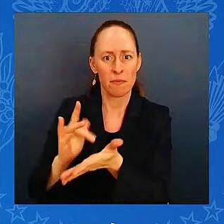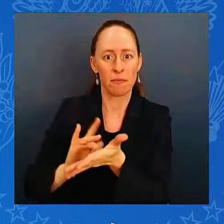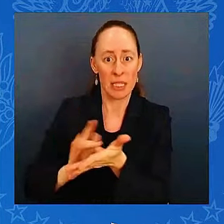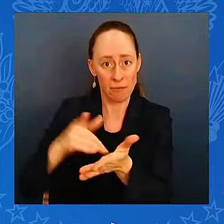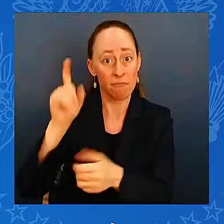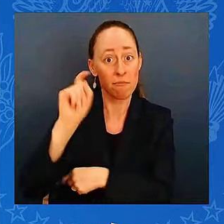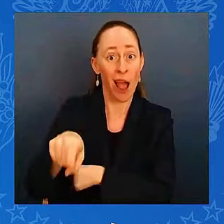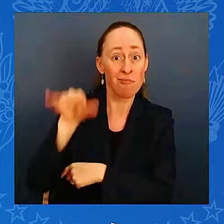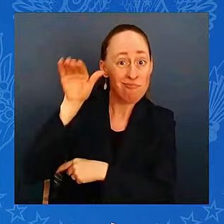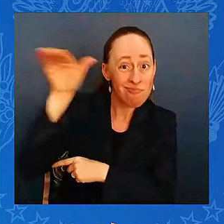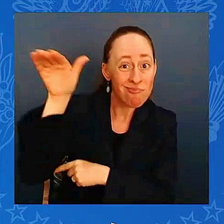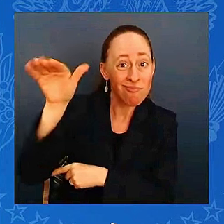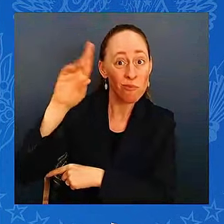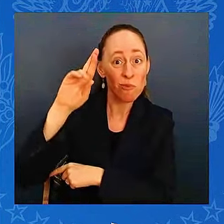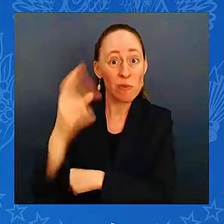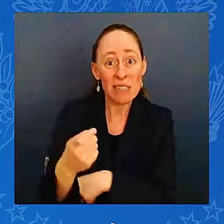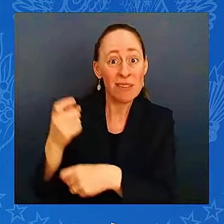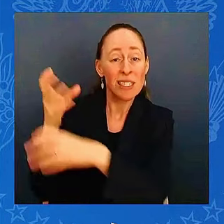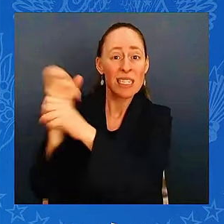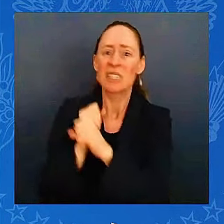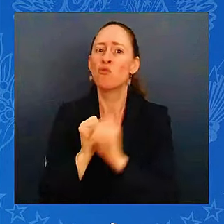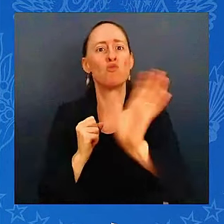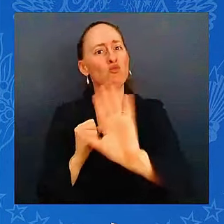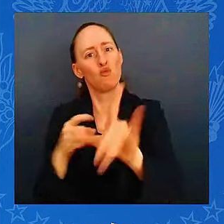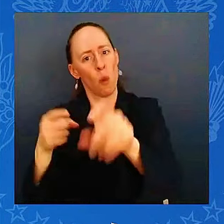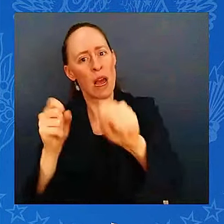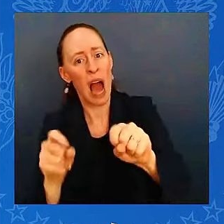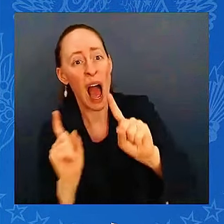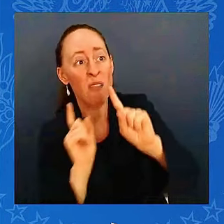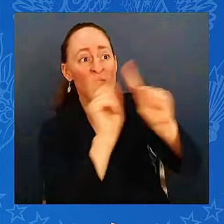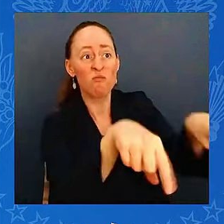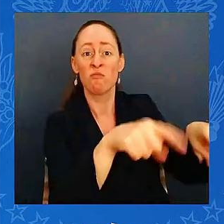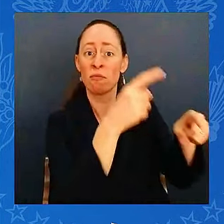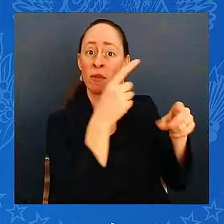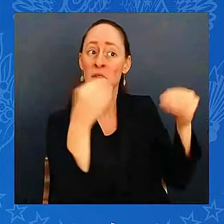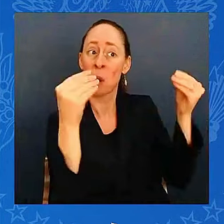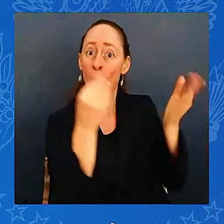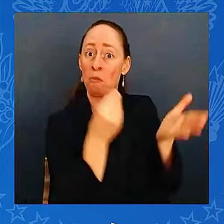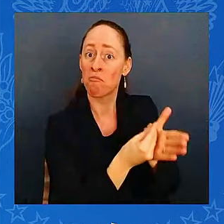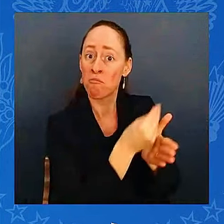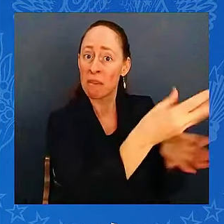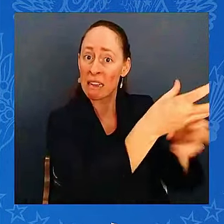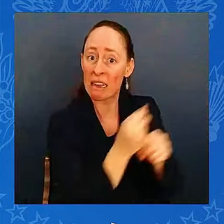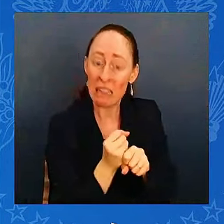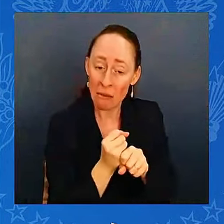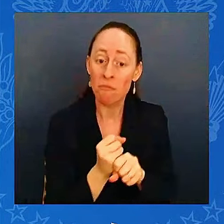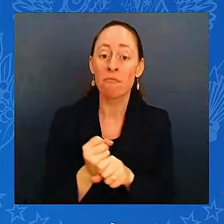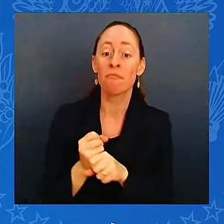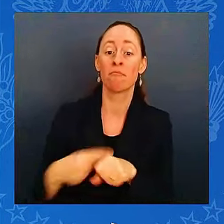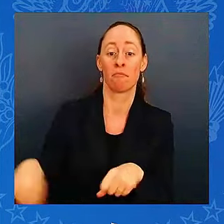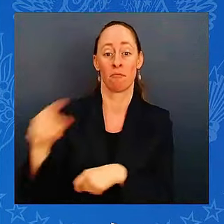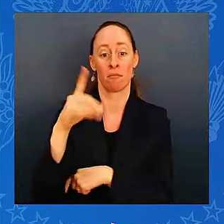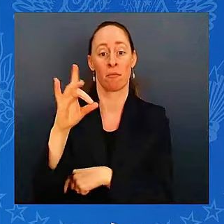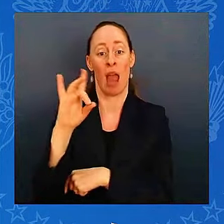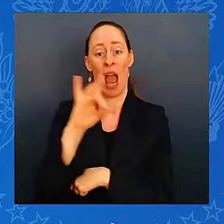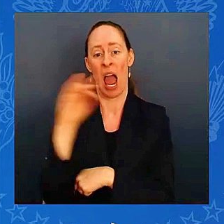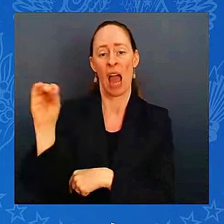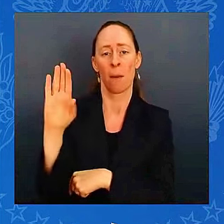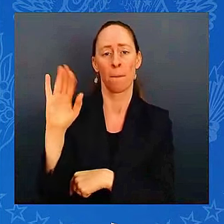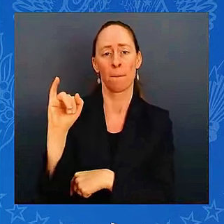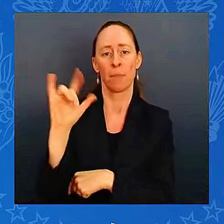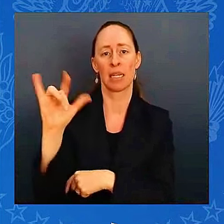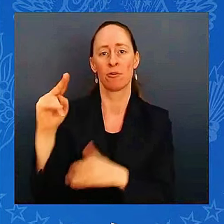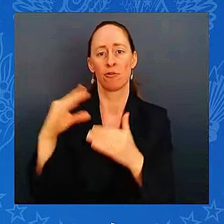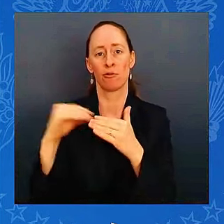for the first time. We invested over $80 billion across 50 states to expand access to addiction treatment